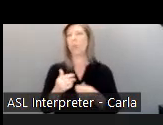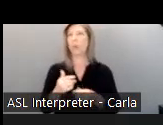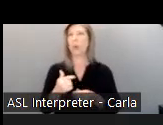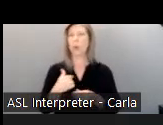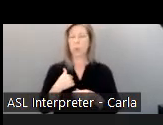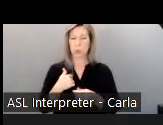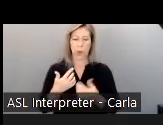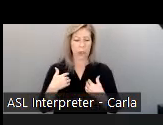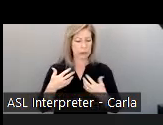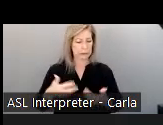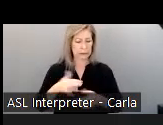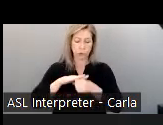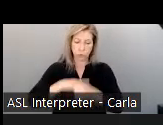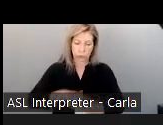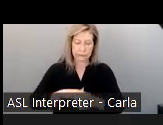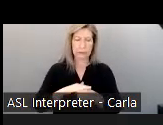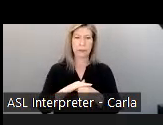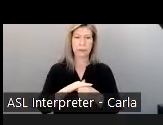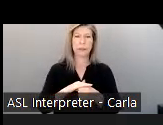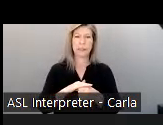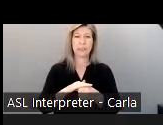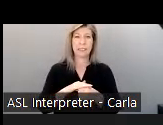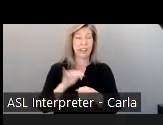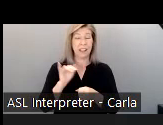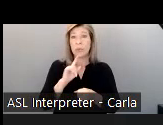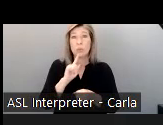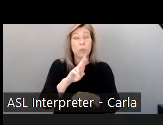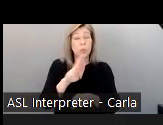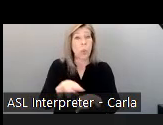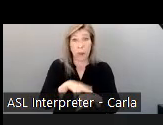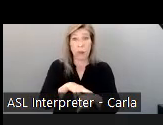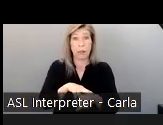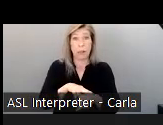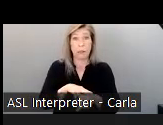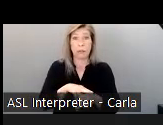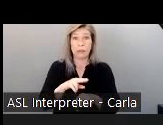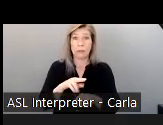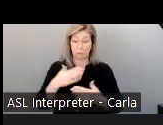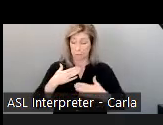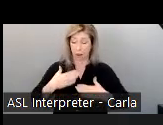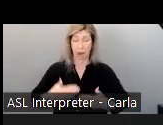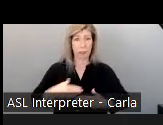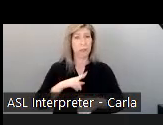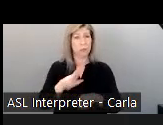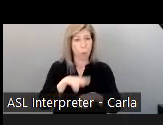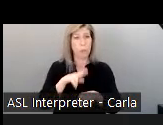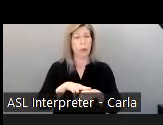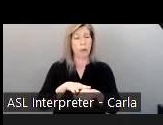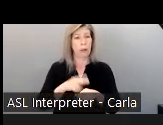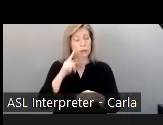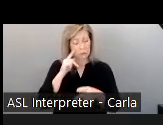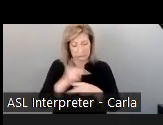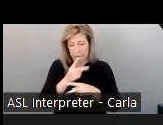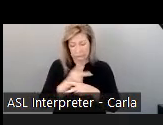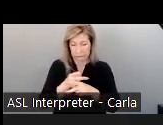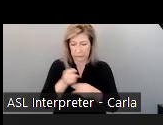stress responses. And to me, they're all normal adaptive responses to an overwhelming, intense